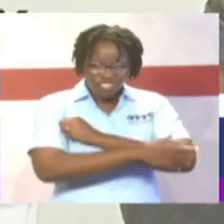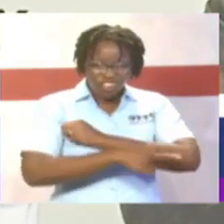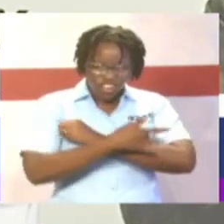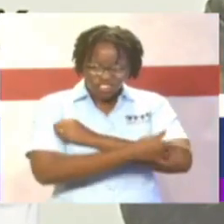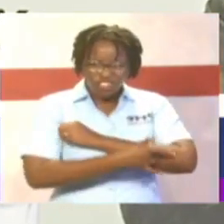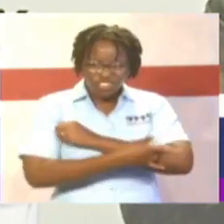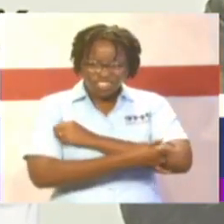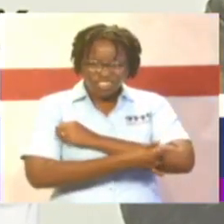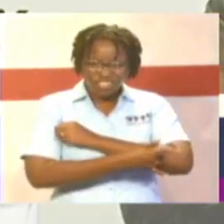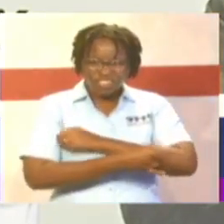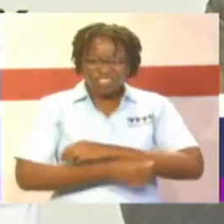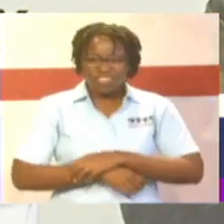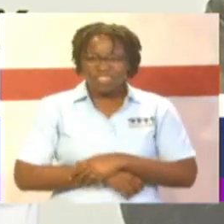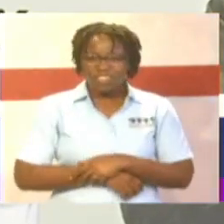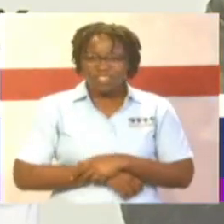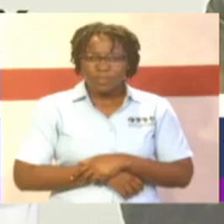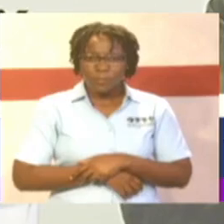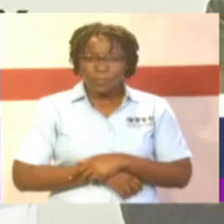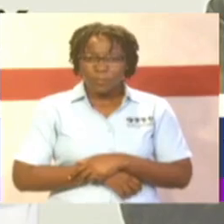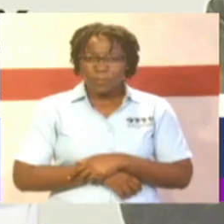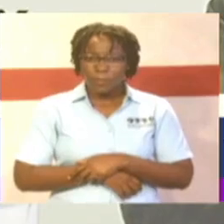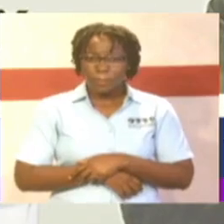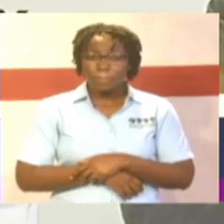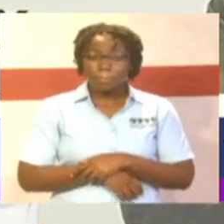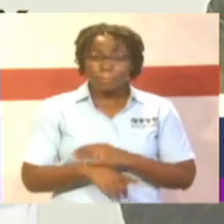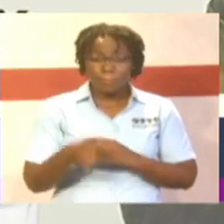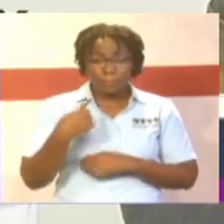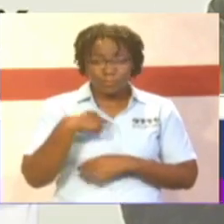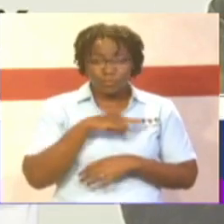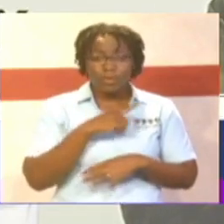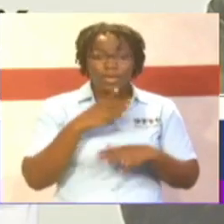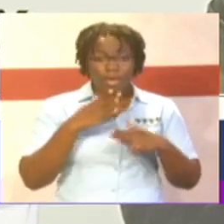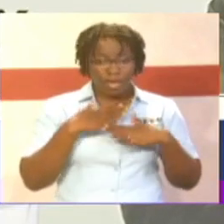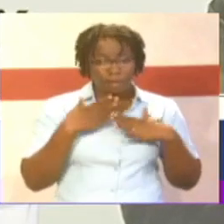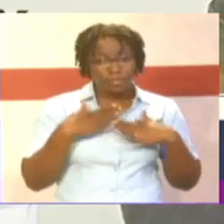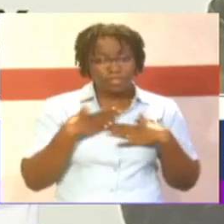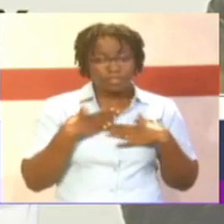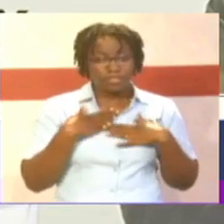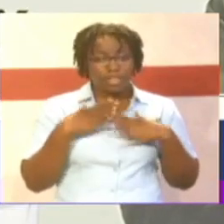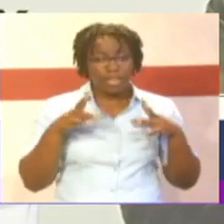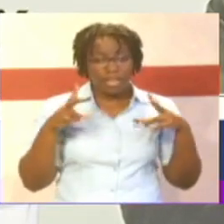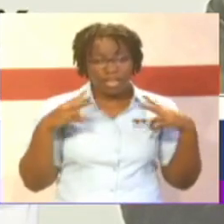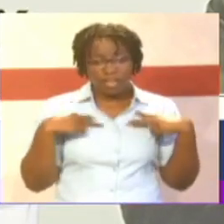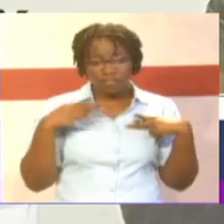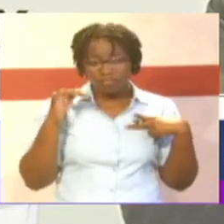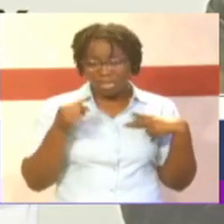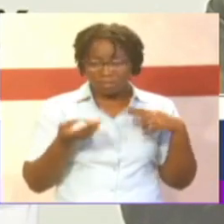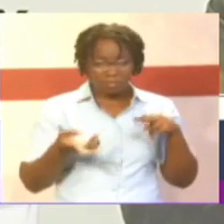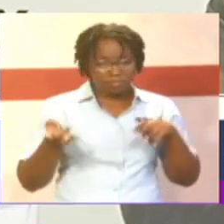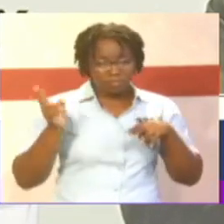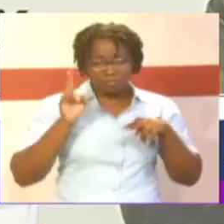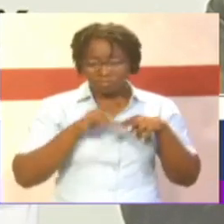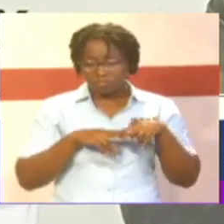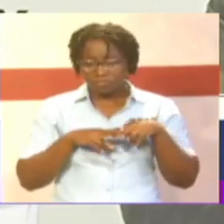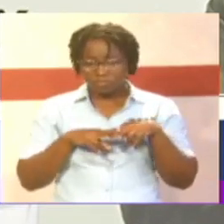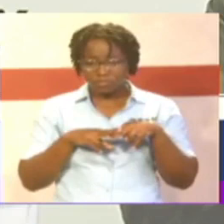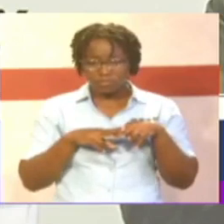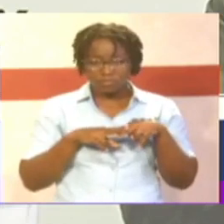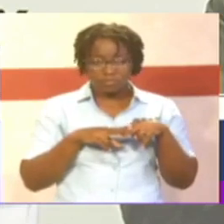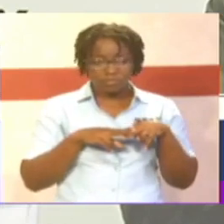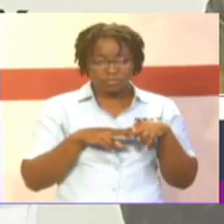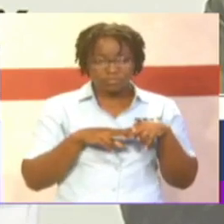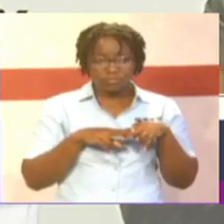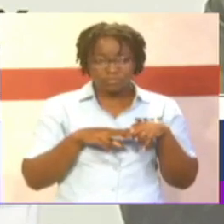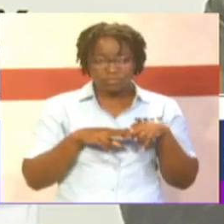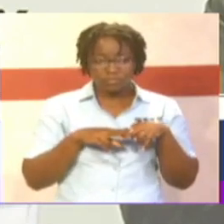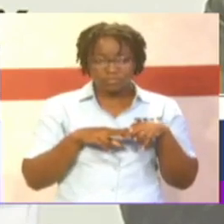will drive vaccination here, then we're quite happy to have that increase driven by whatever encouraging factors there